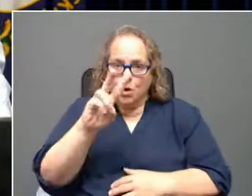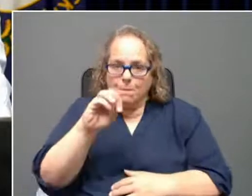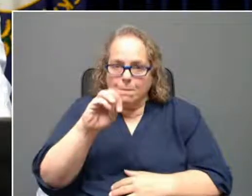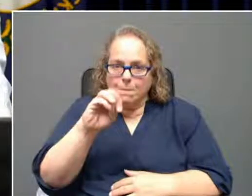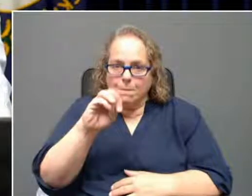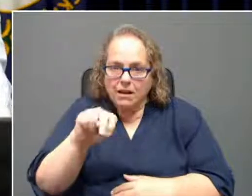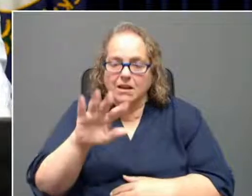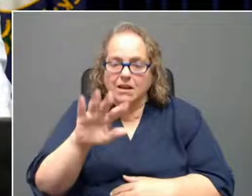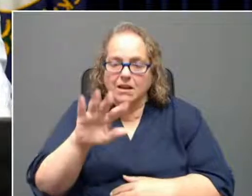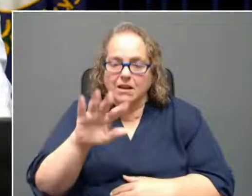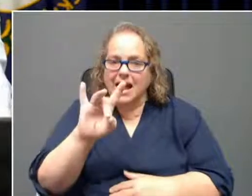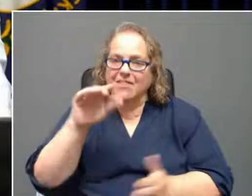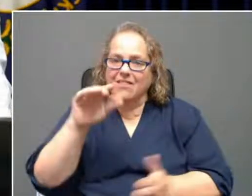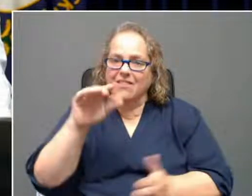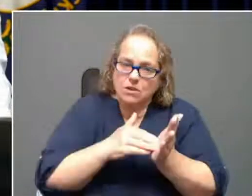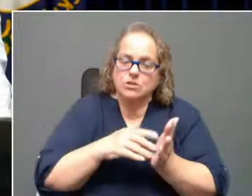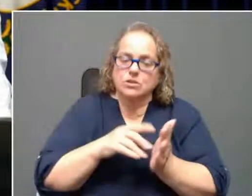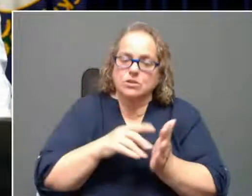2,058,029